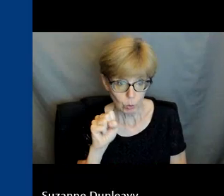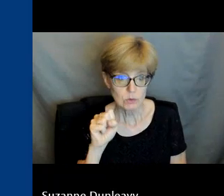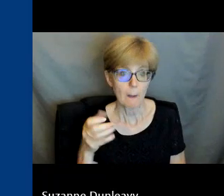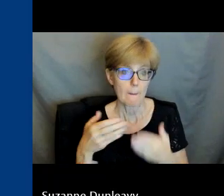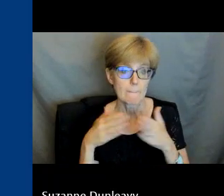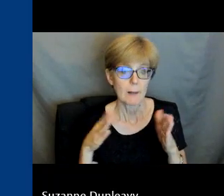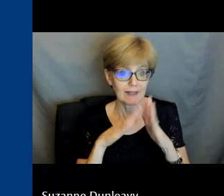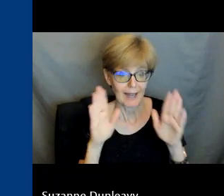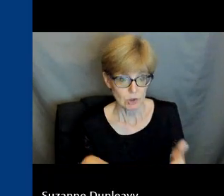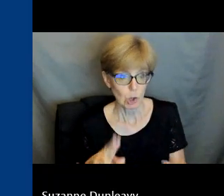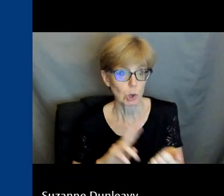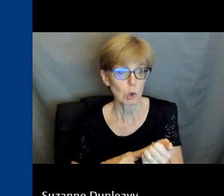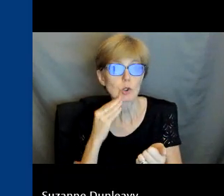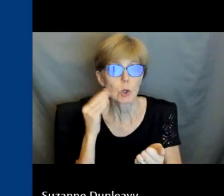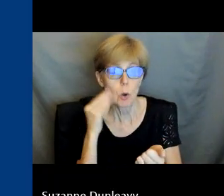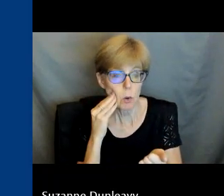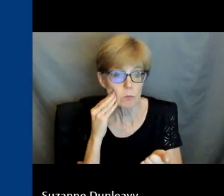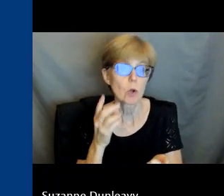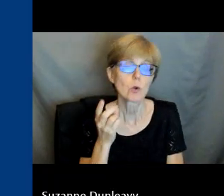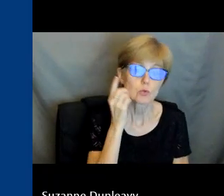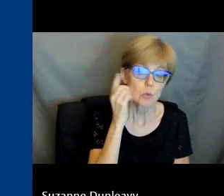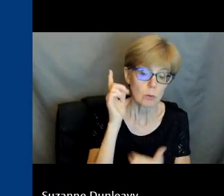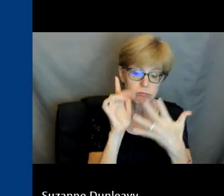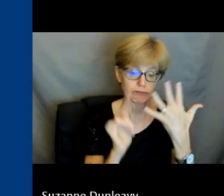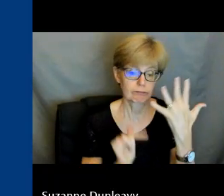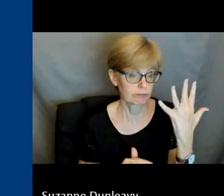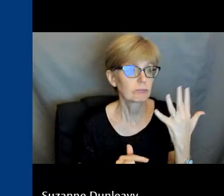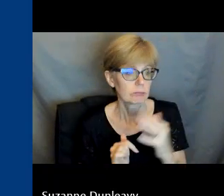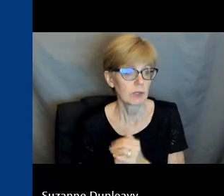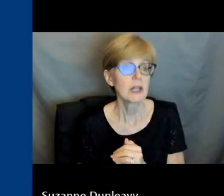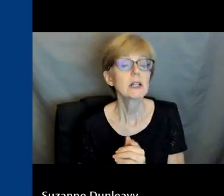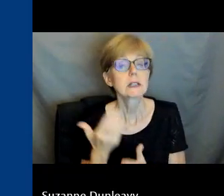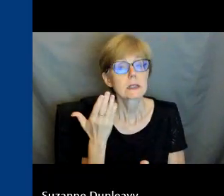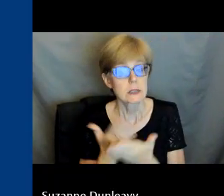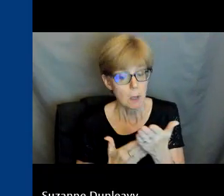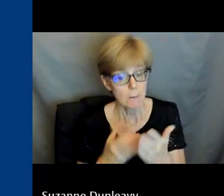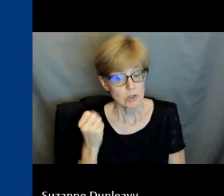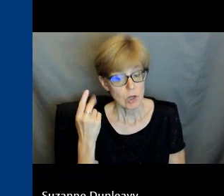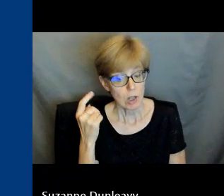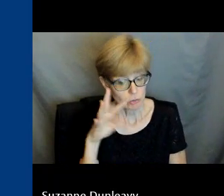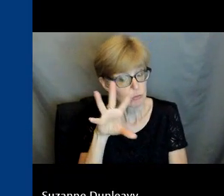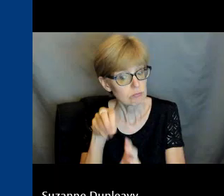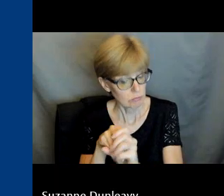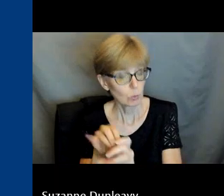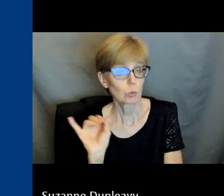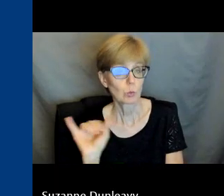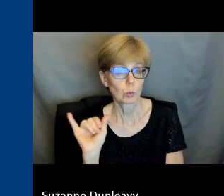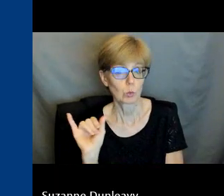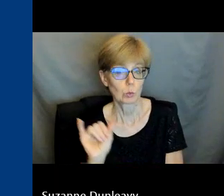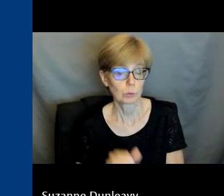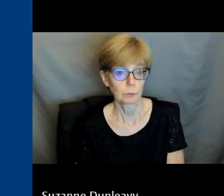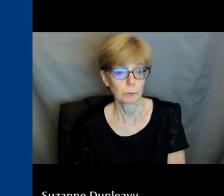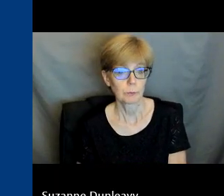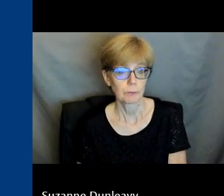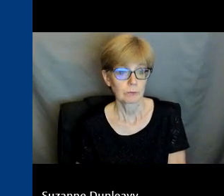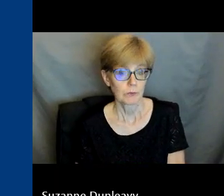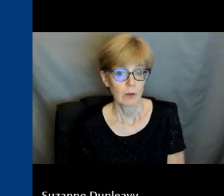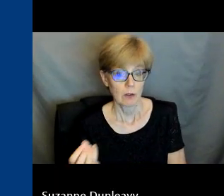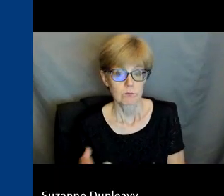homes, dormitories, and more. Even some types of shelters are covered by our fair housing laws. And there's a